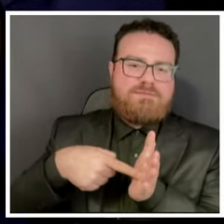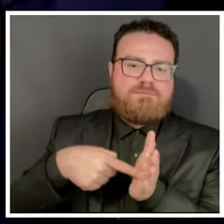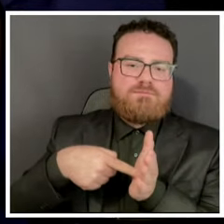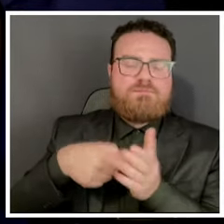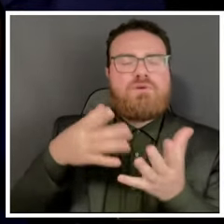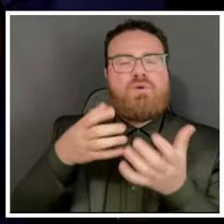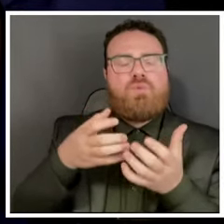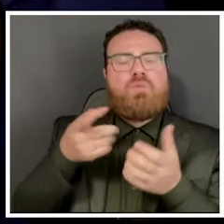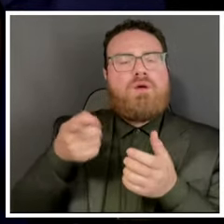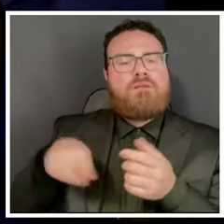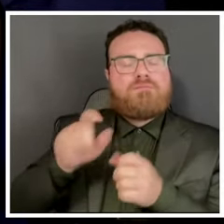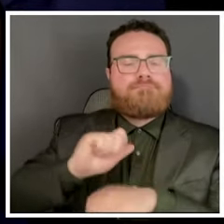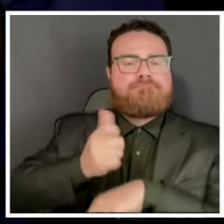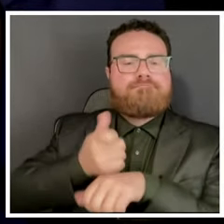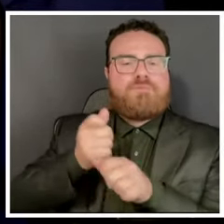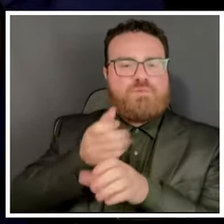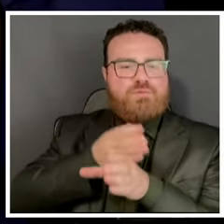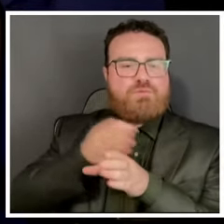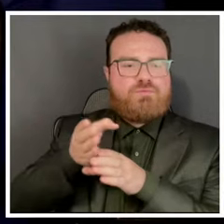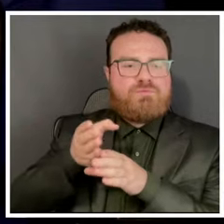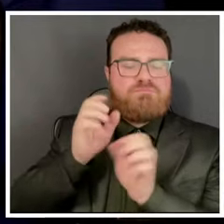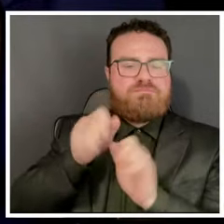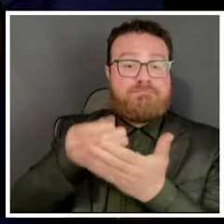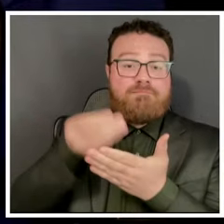create futures of their own.